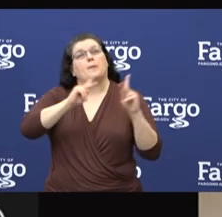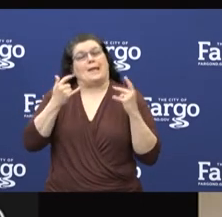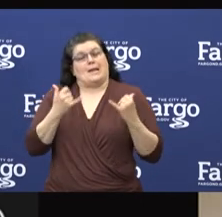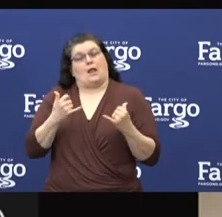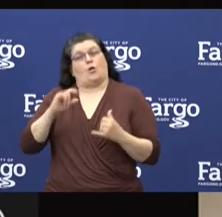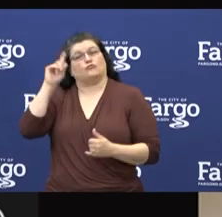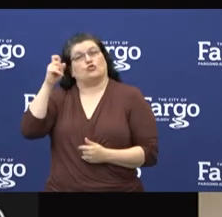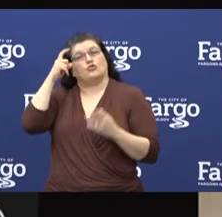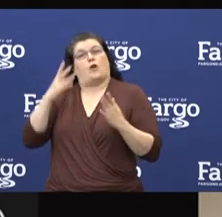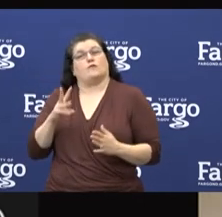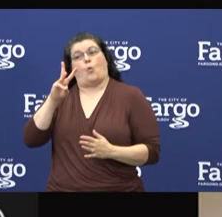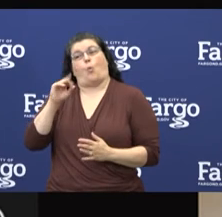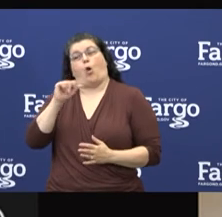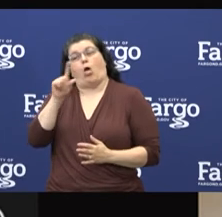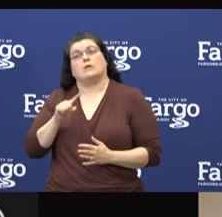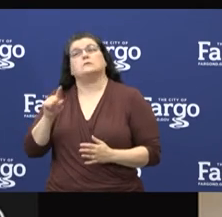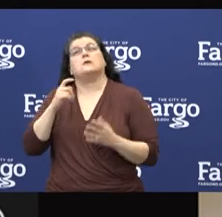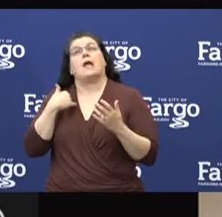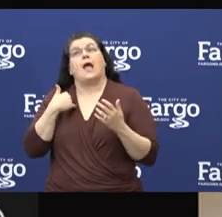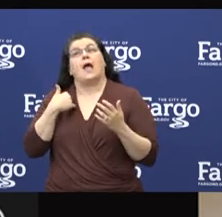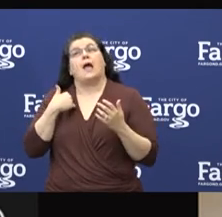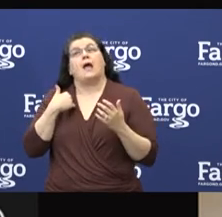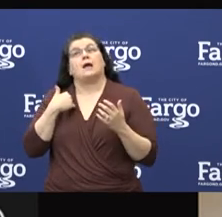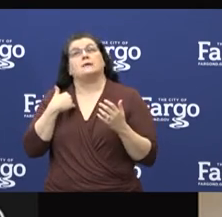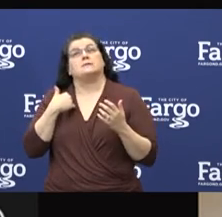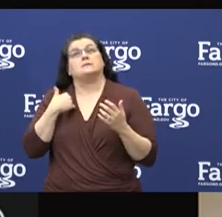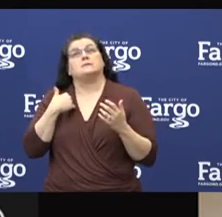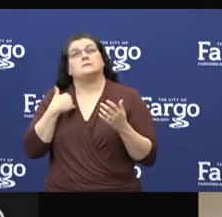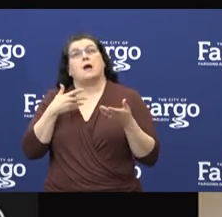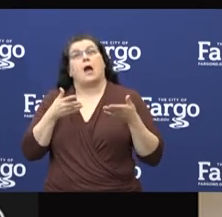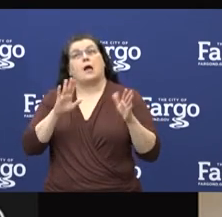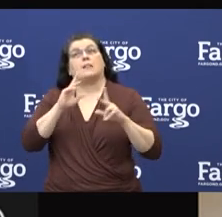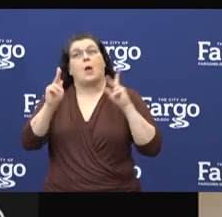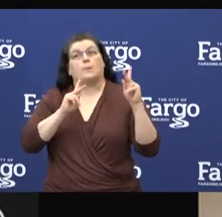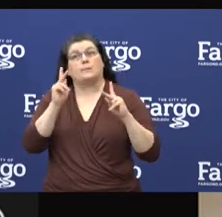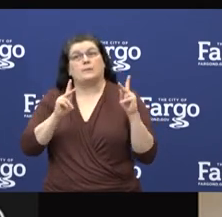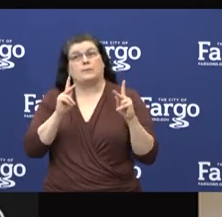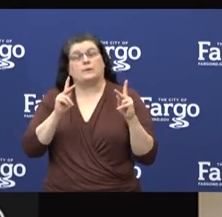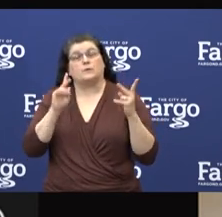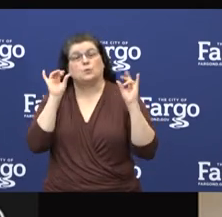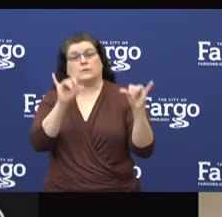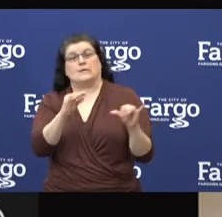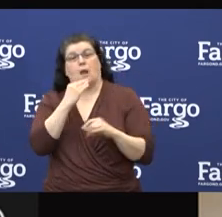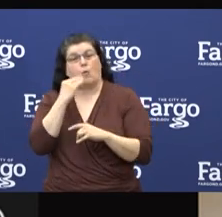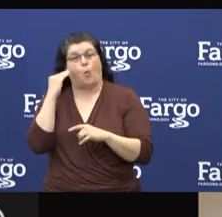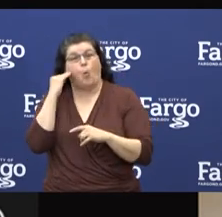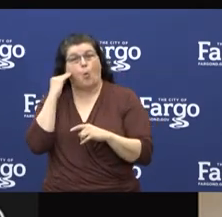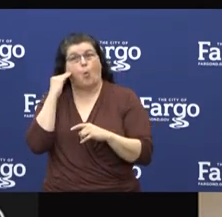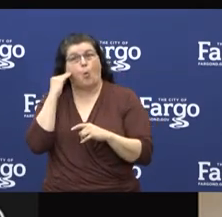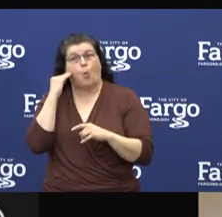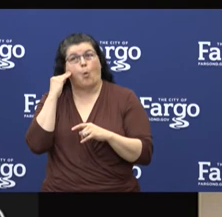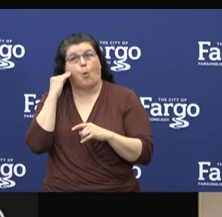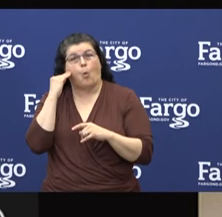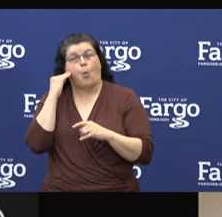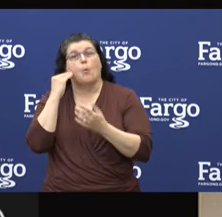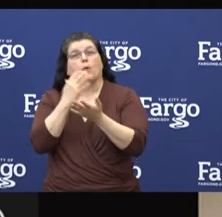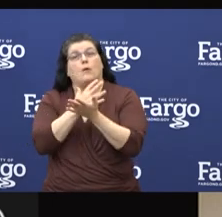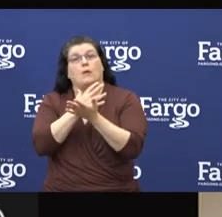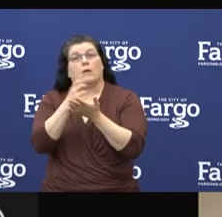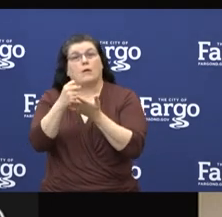Walz has allowed the stay-at-home Minnesota executive orders to expire on May